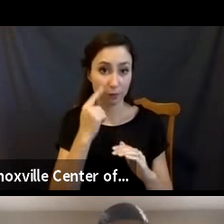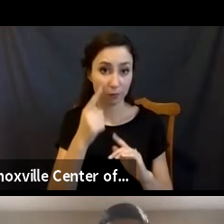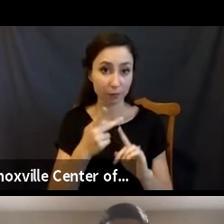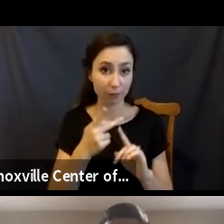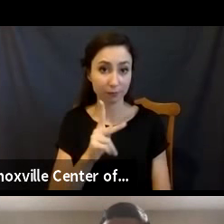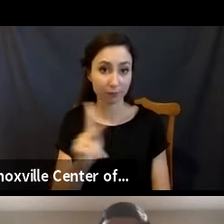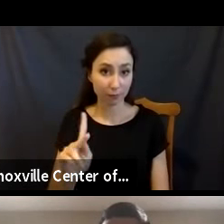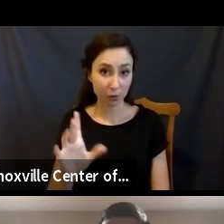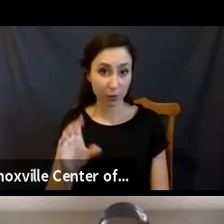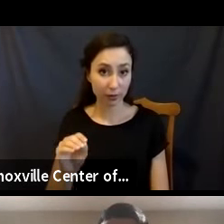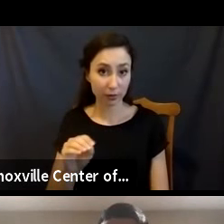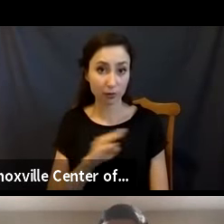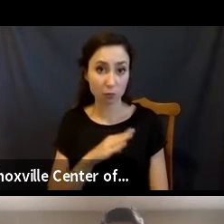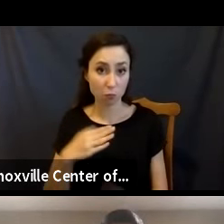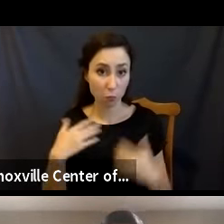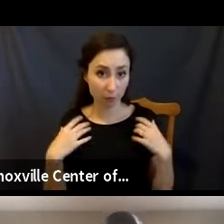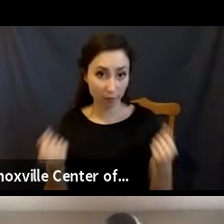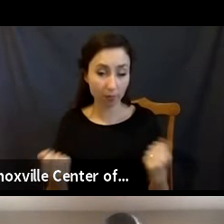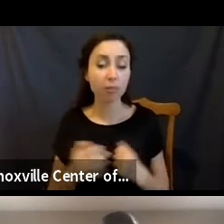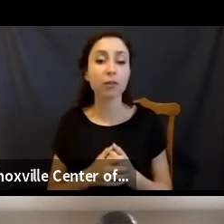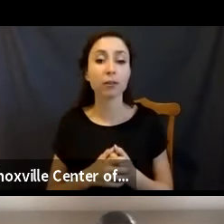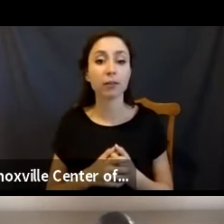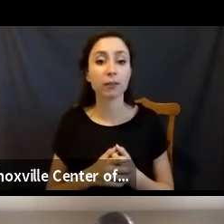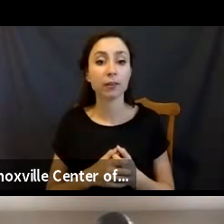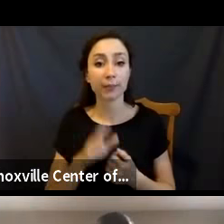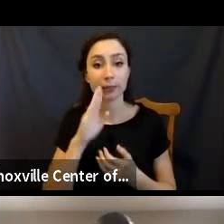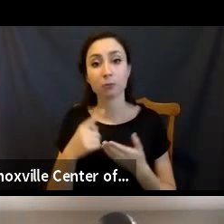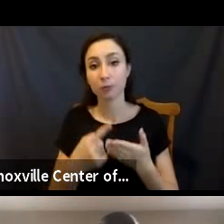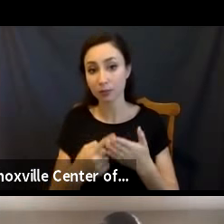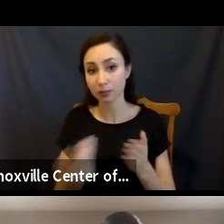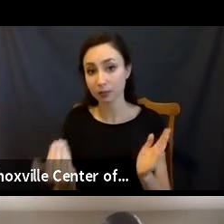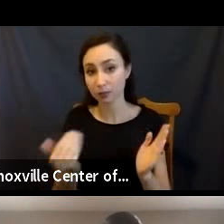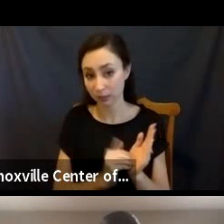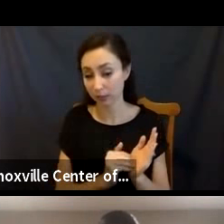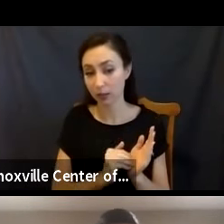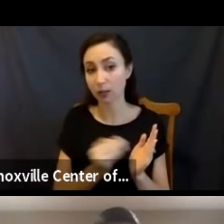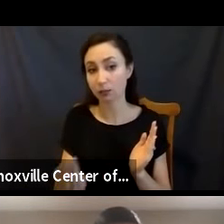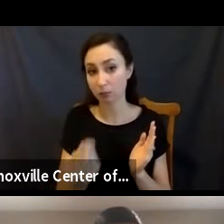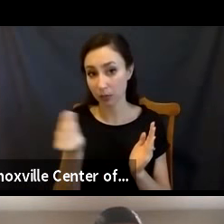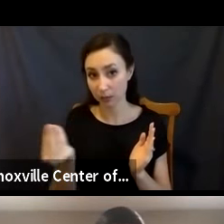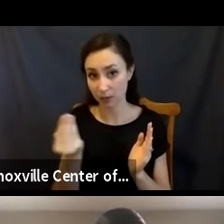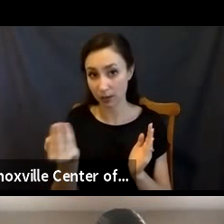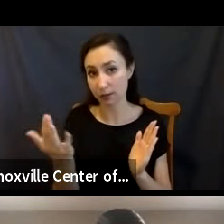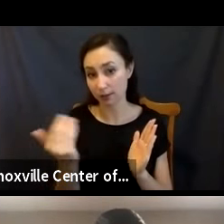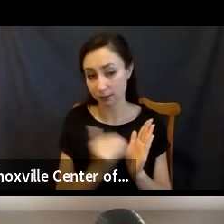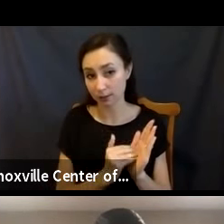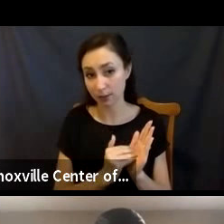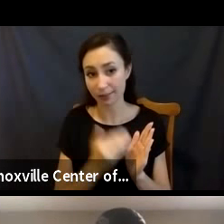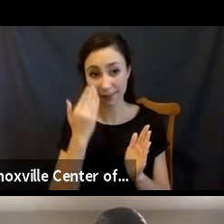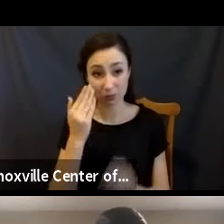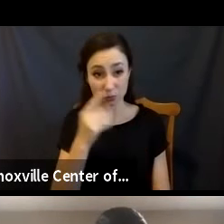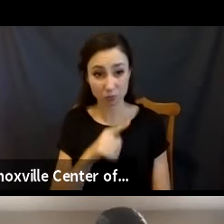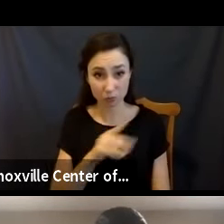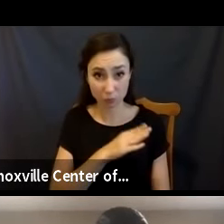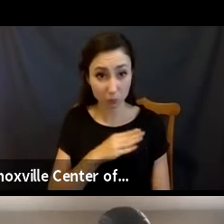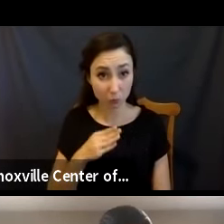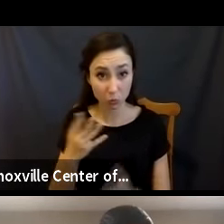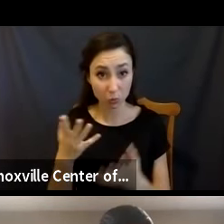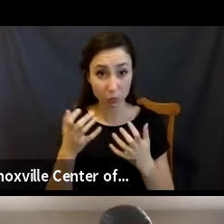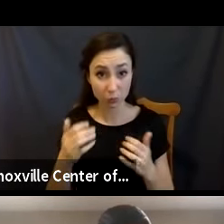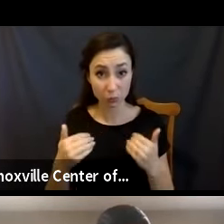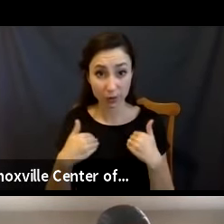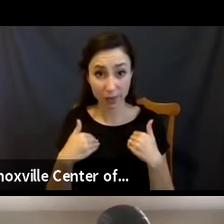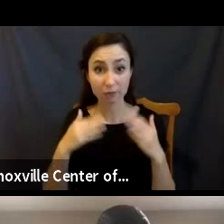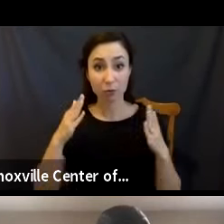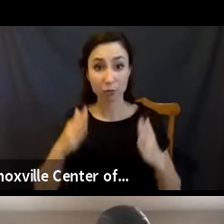Health. They will be discussing it again on Monday. And I don't know if this board wants to have